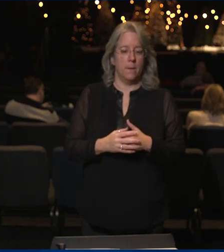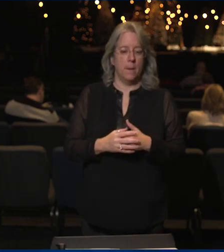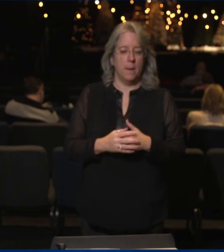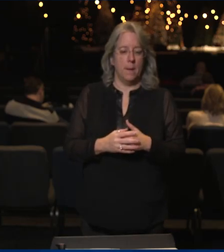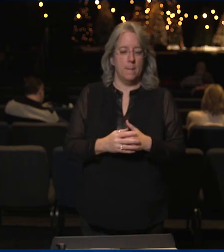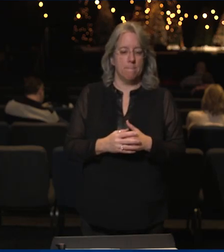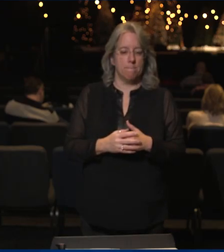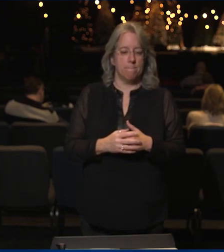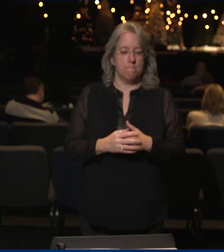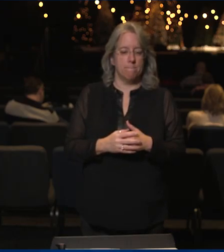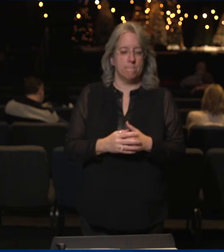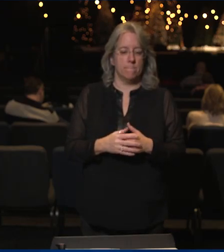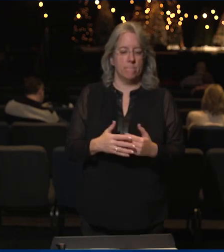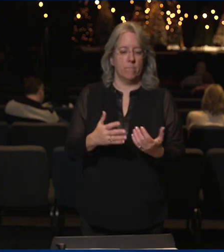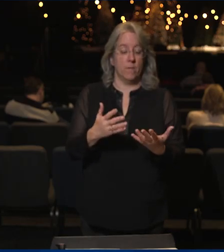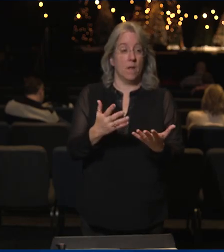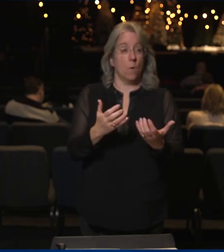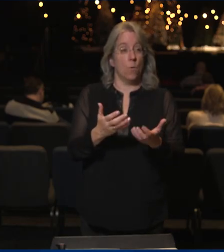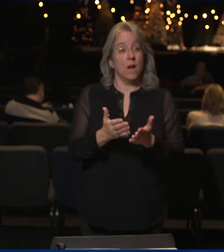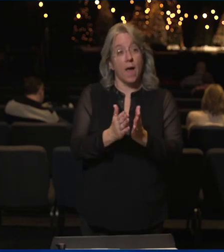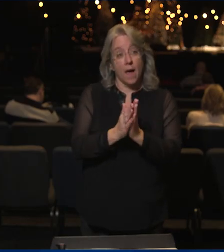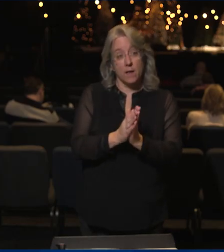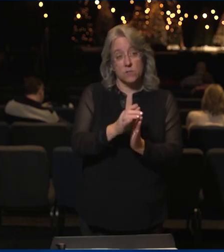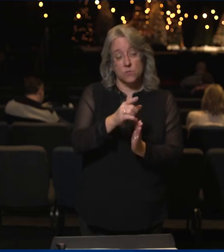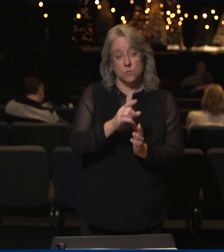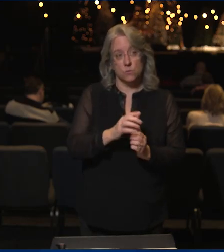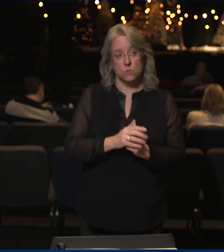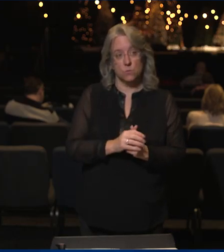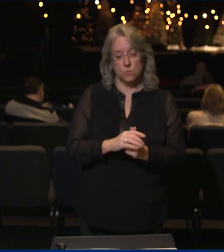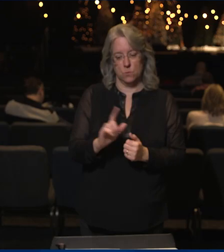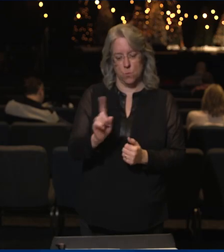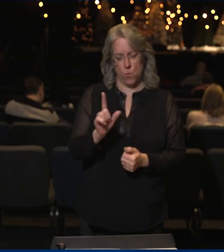where was the Lord in that memory?